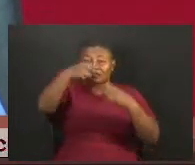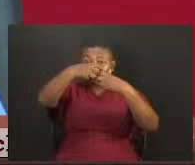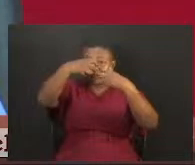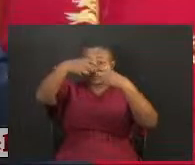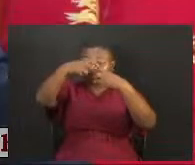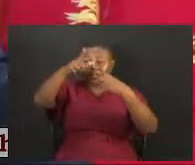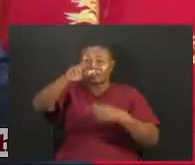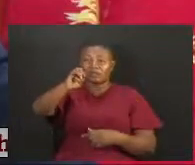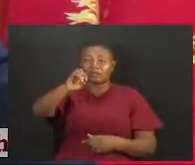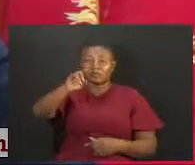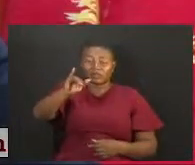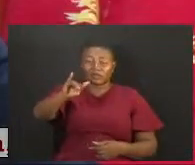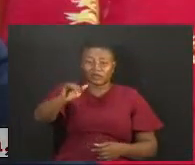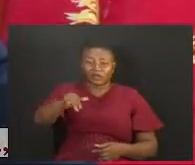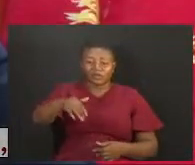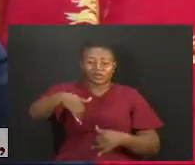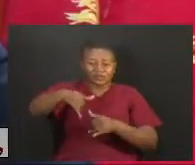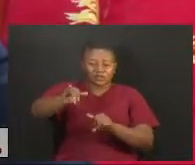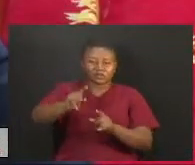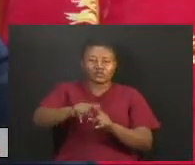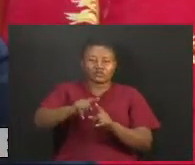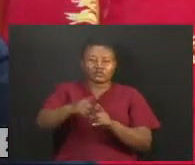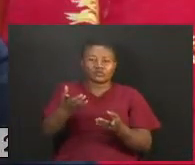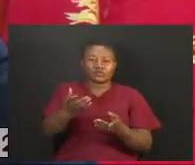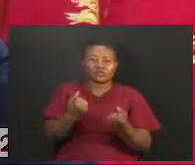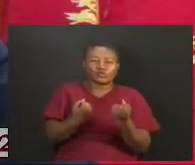remain to support the achievement